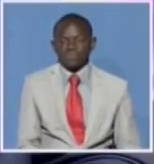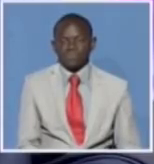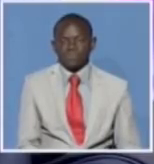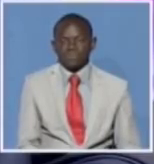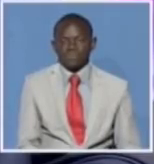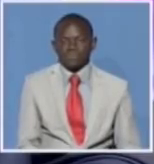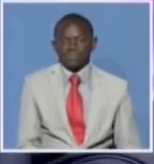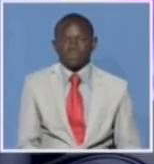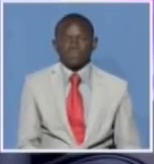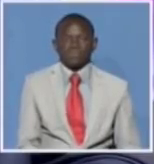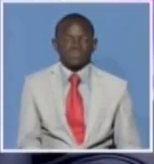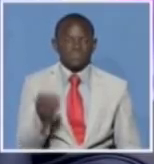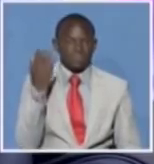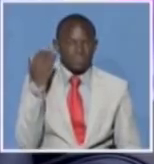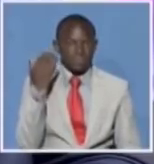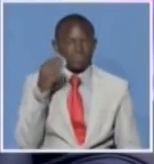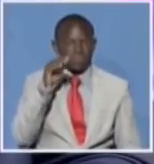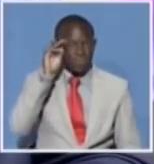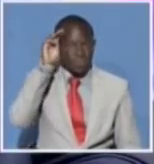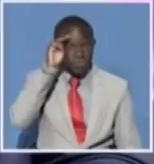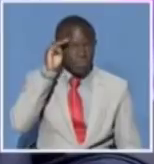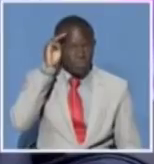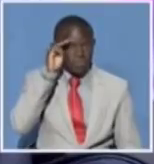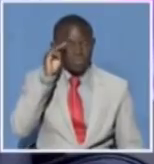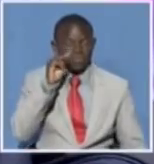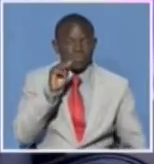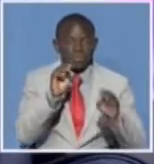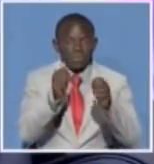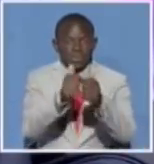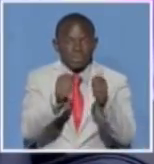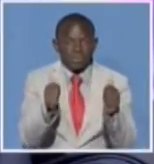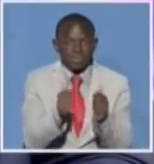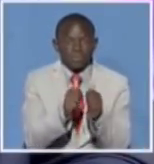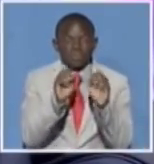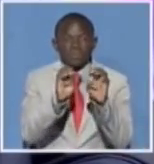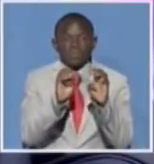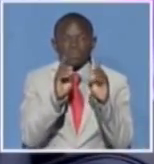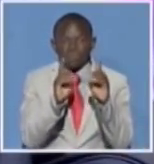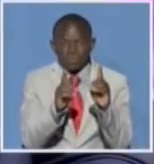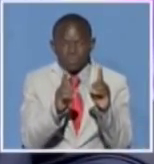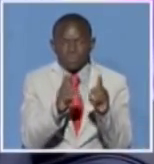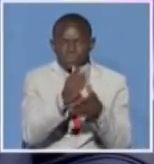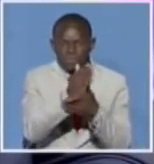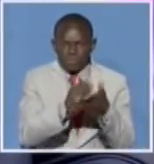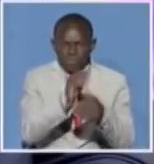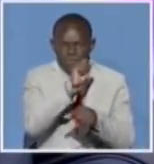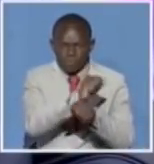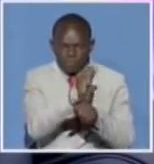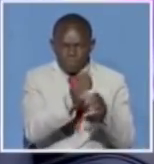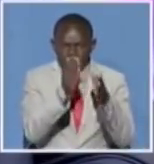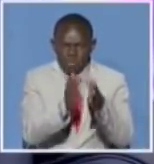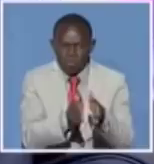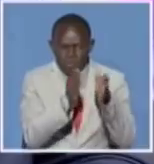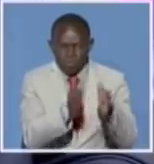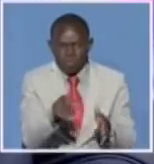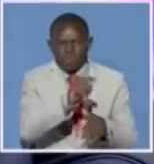of staff who have, since been set aside, you are